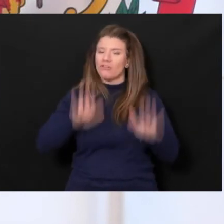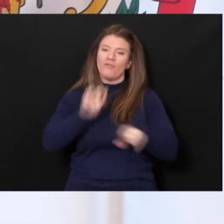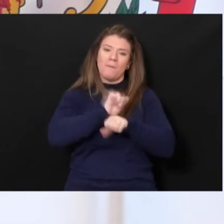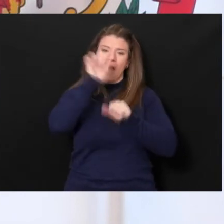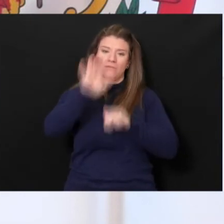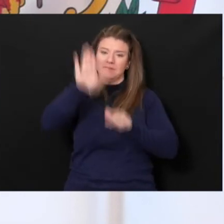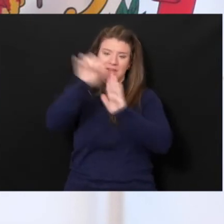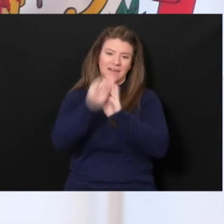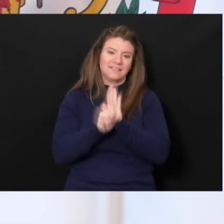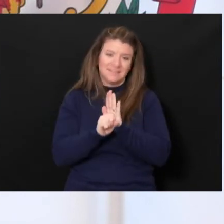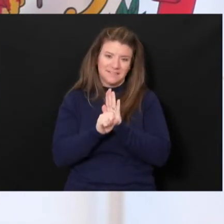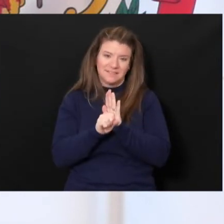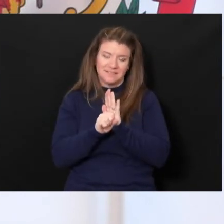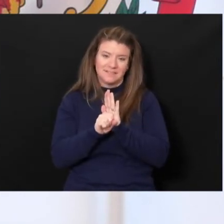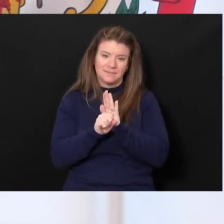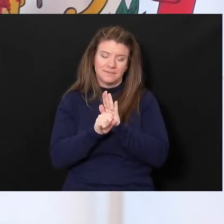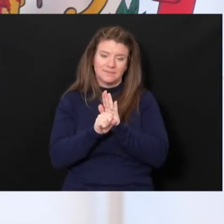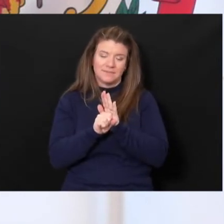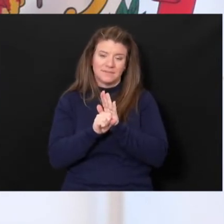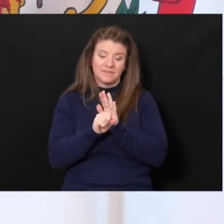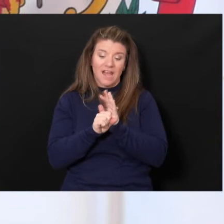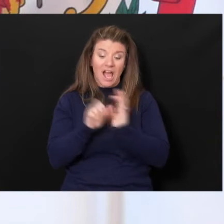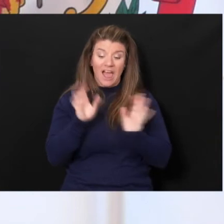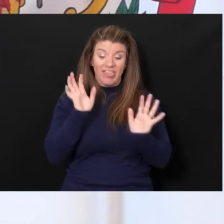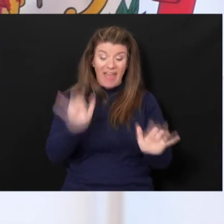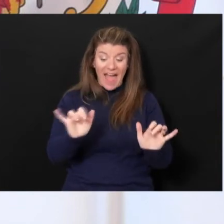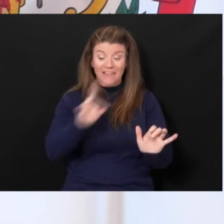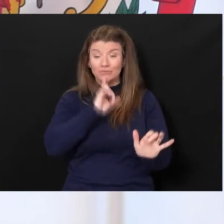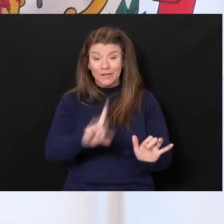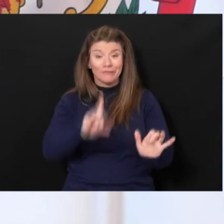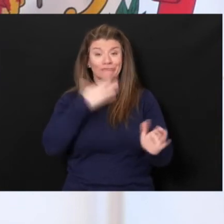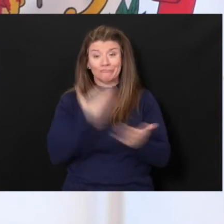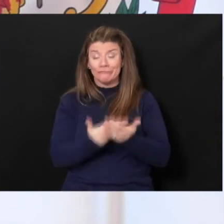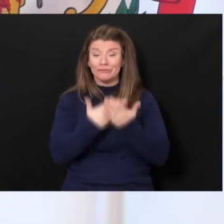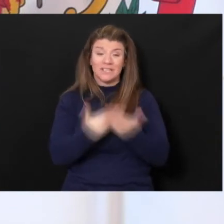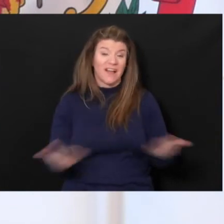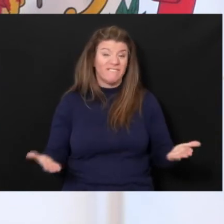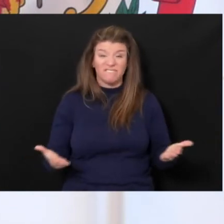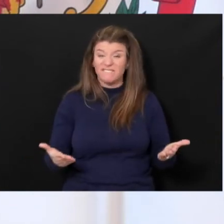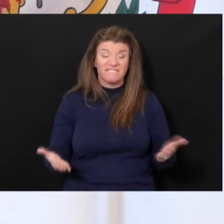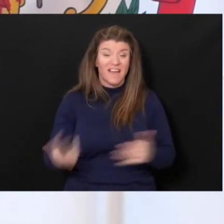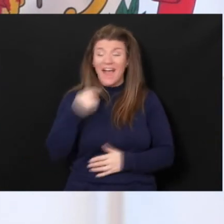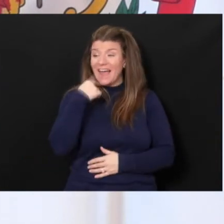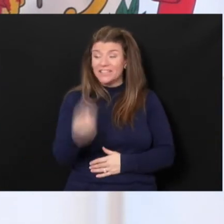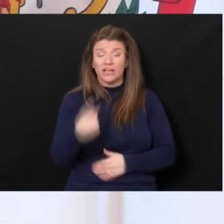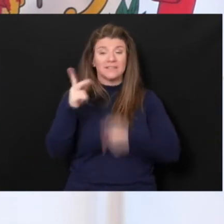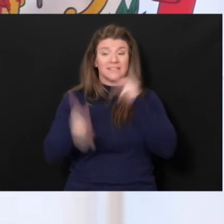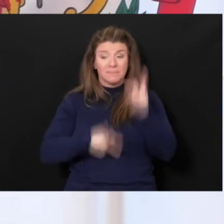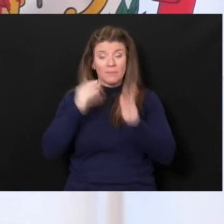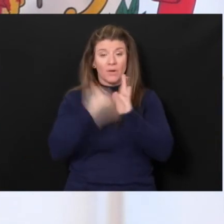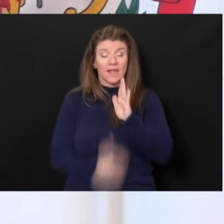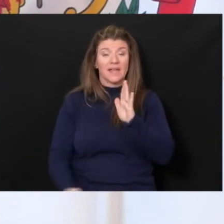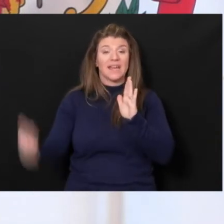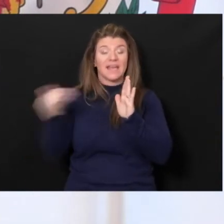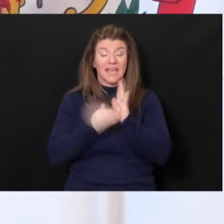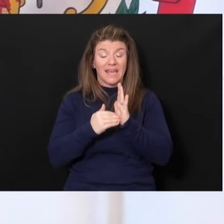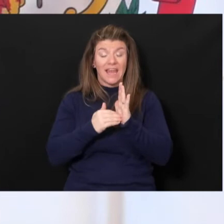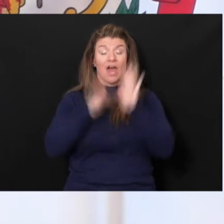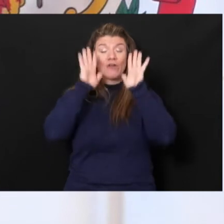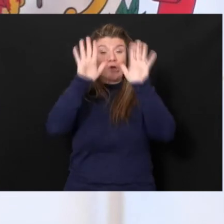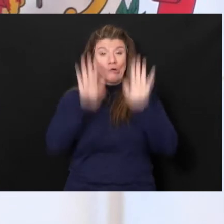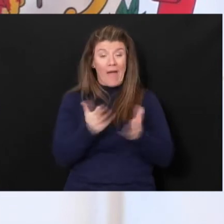state. All that's terrific stuff. I tell these people over and over, the great